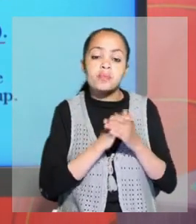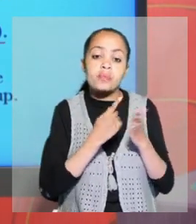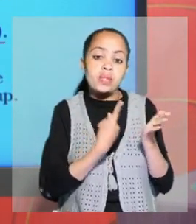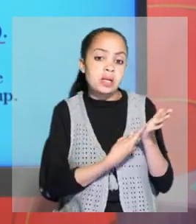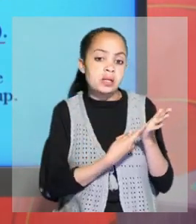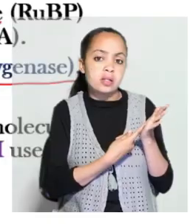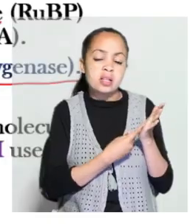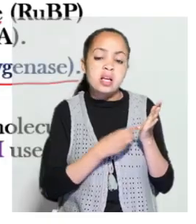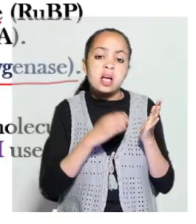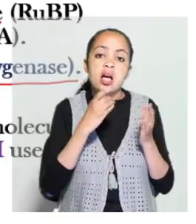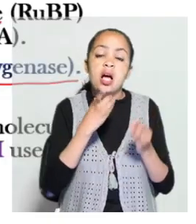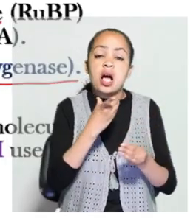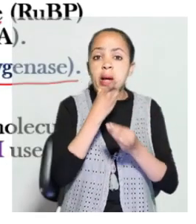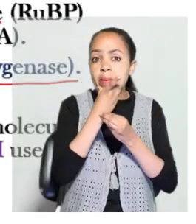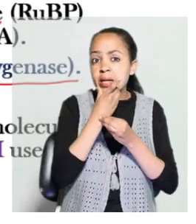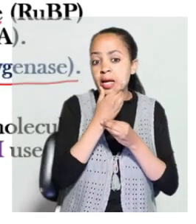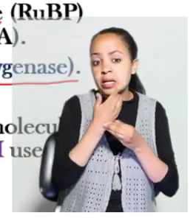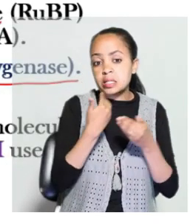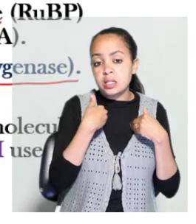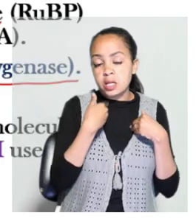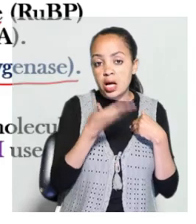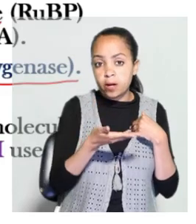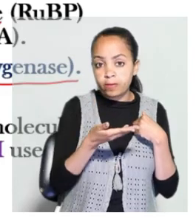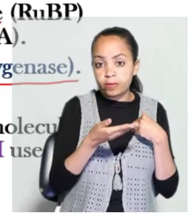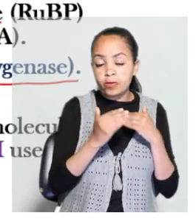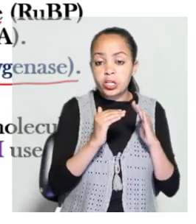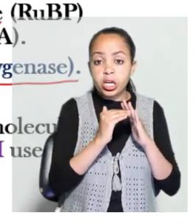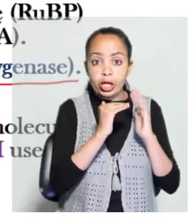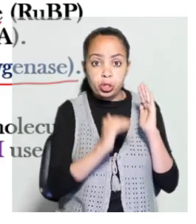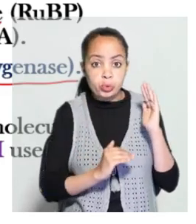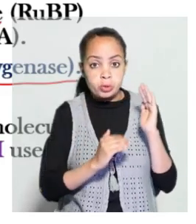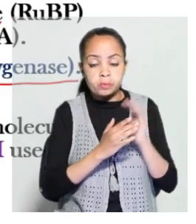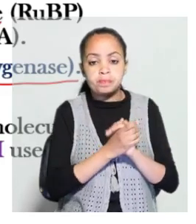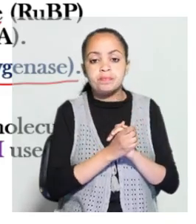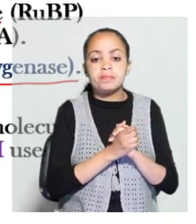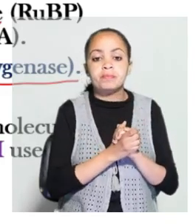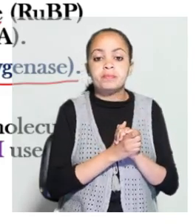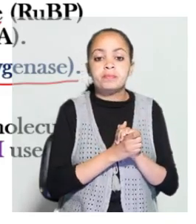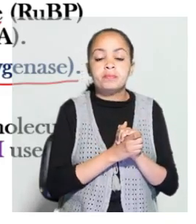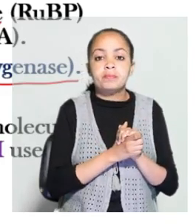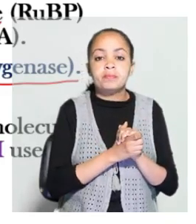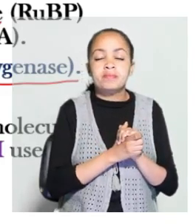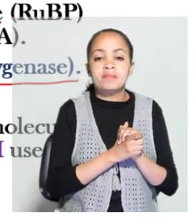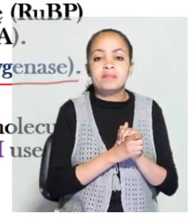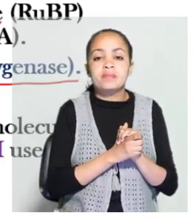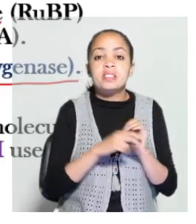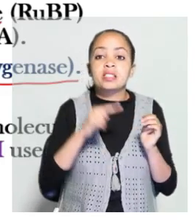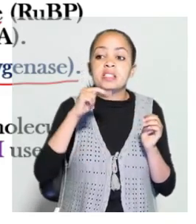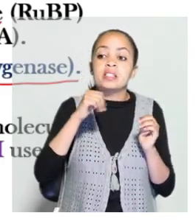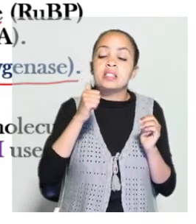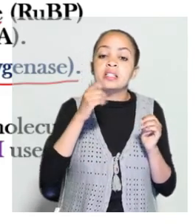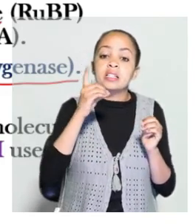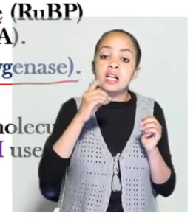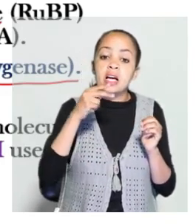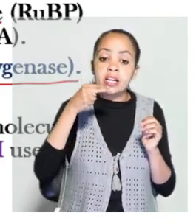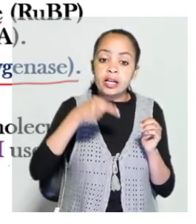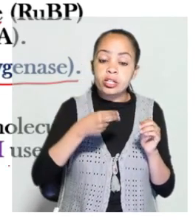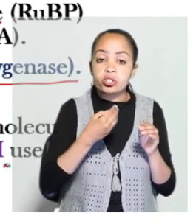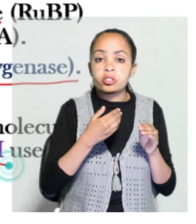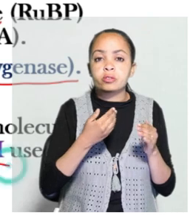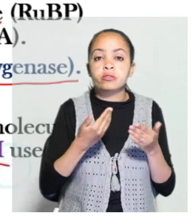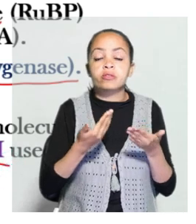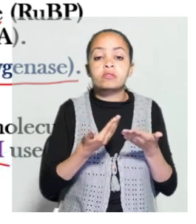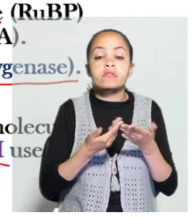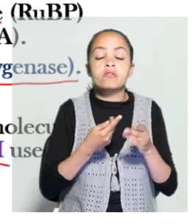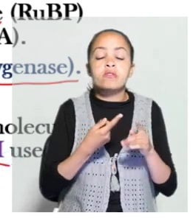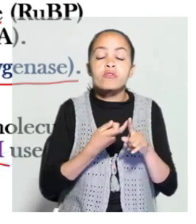Here, carbon dioxide become here reduced by the NADH molecule that came from